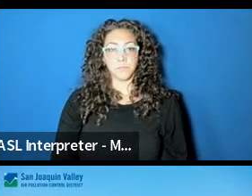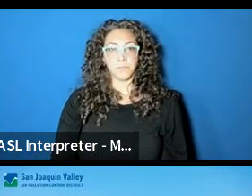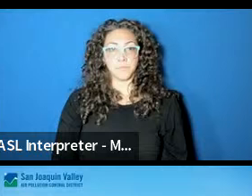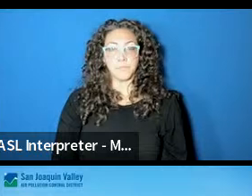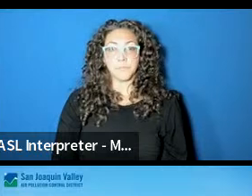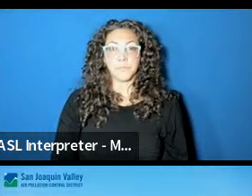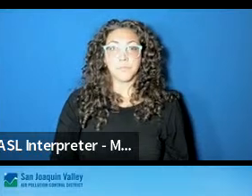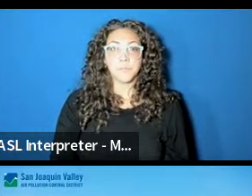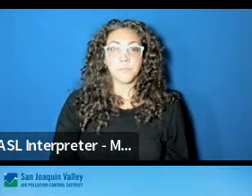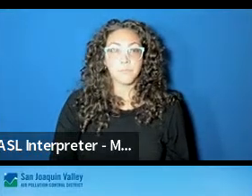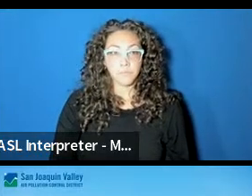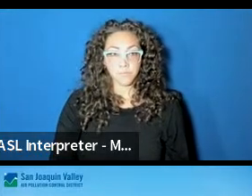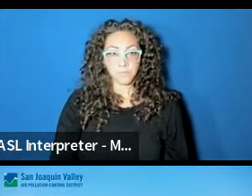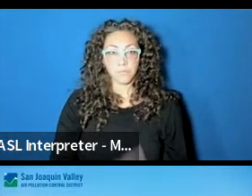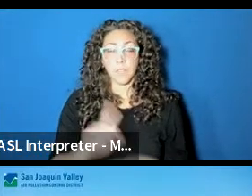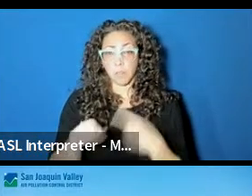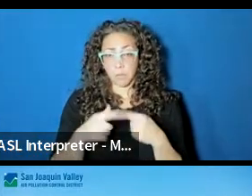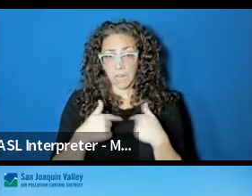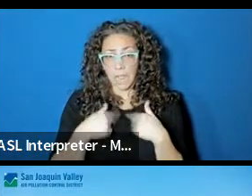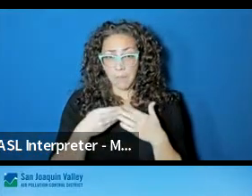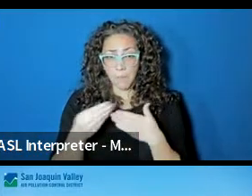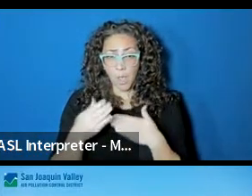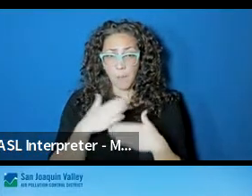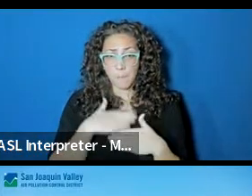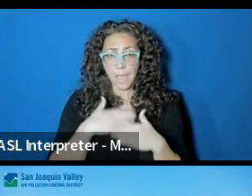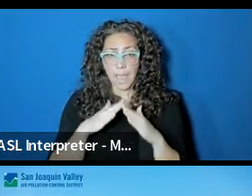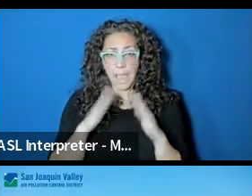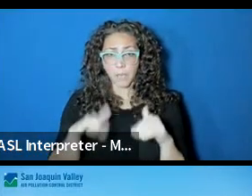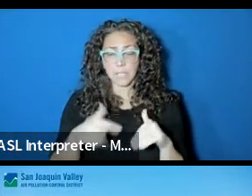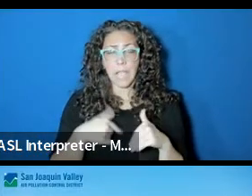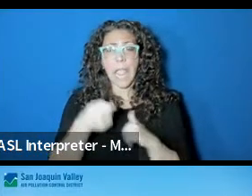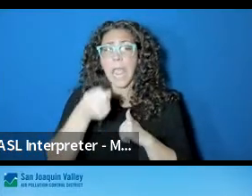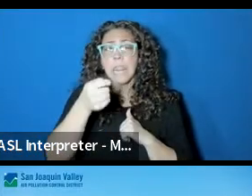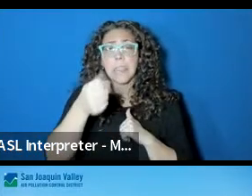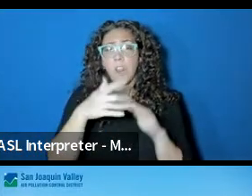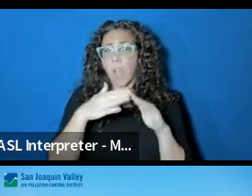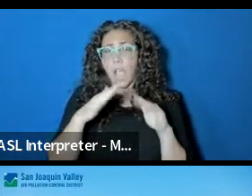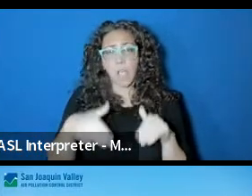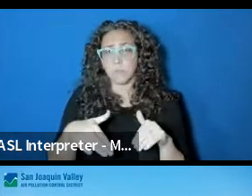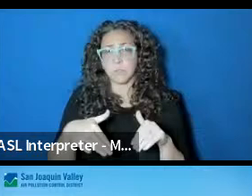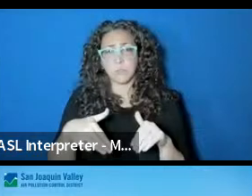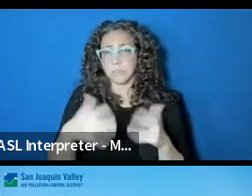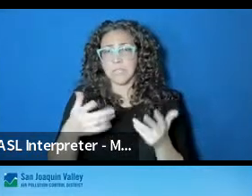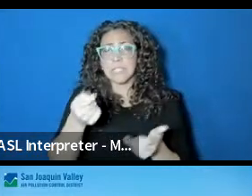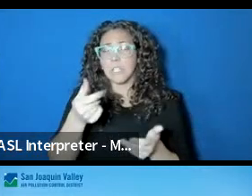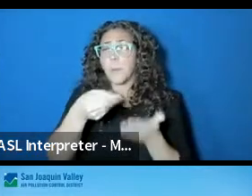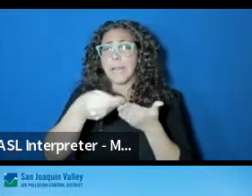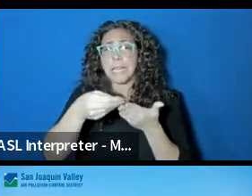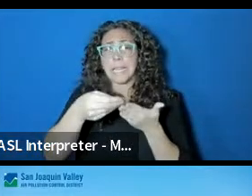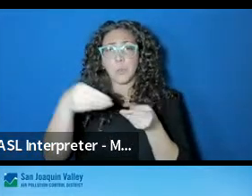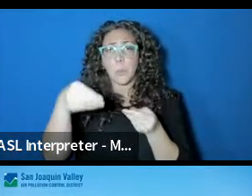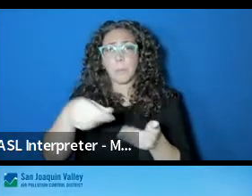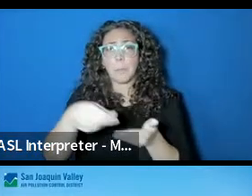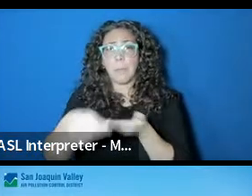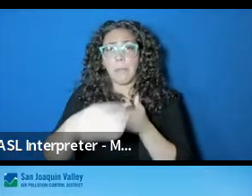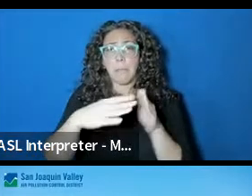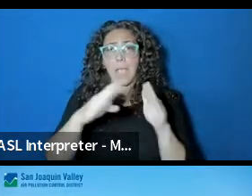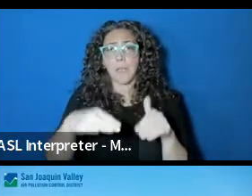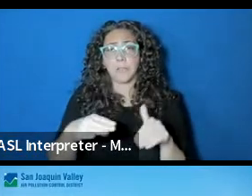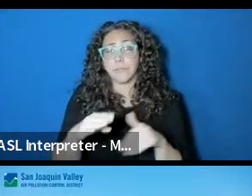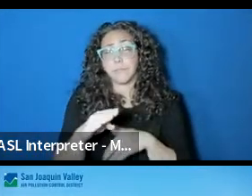when I bought my house, I had very little money to buy my house, and luckily I only needed a